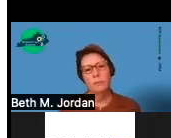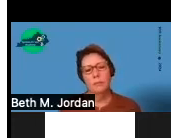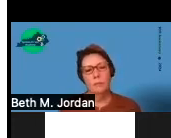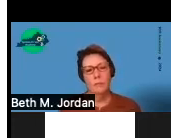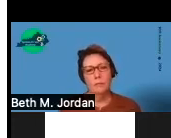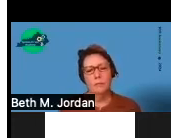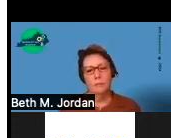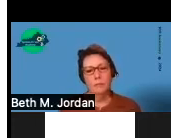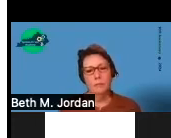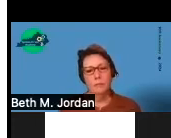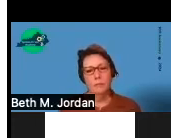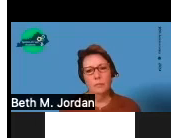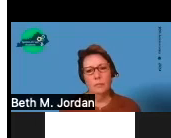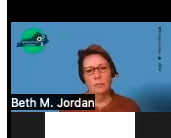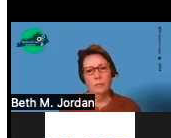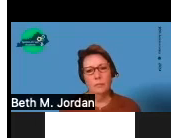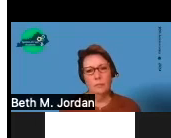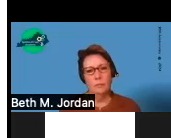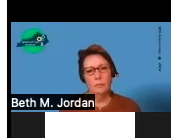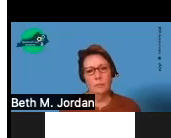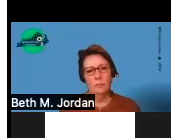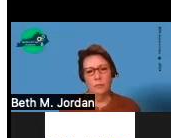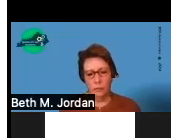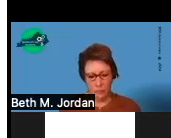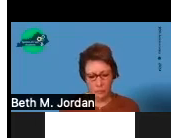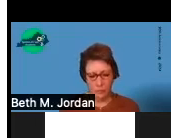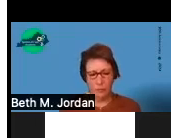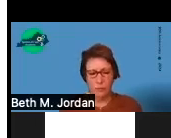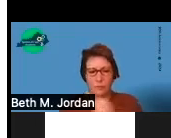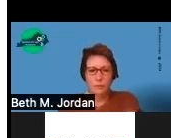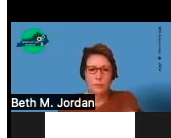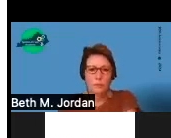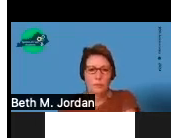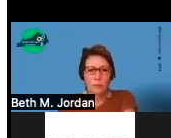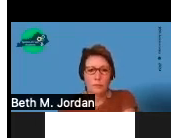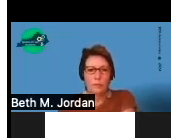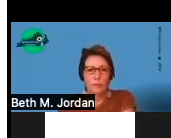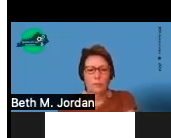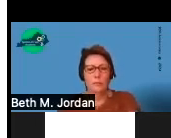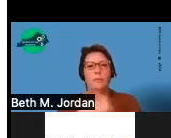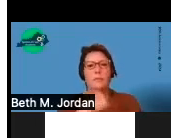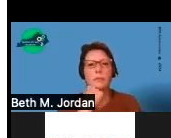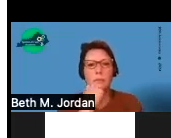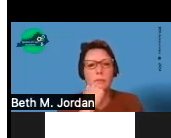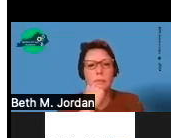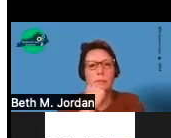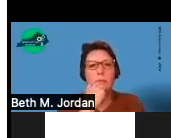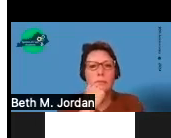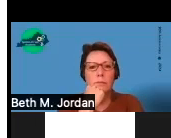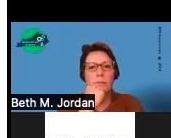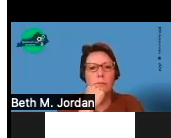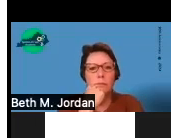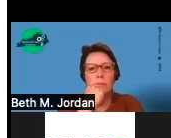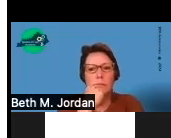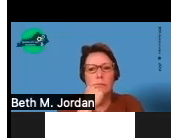the process of implementing in additional service regions, and plan to be implemented in 2025 in the